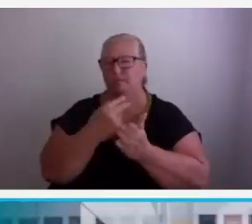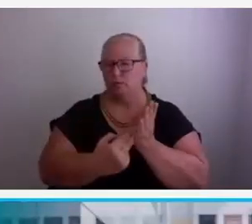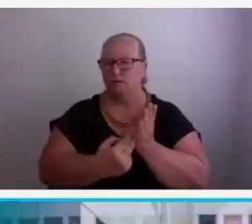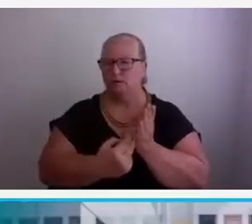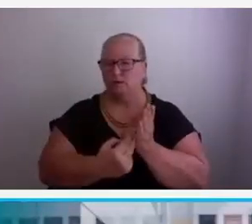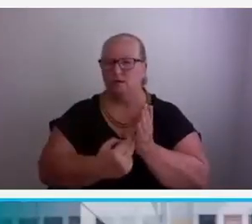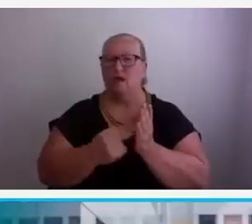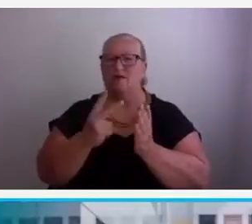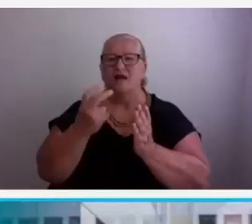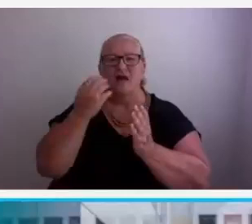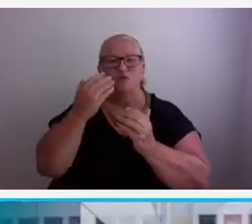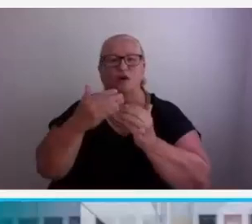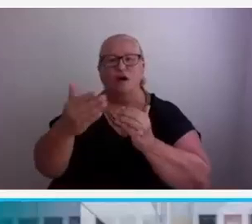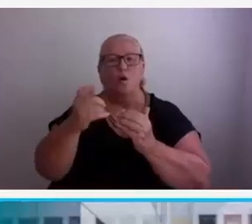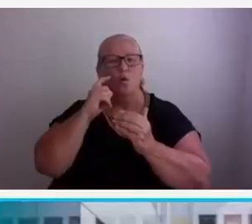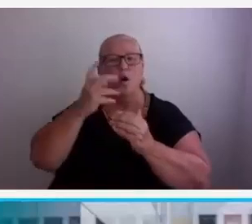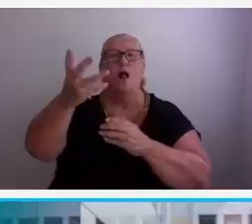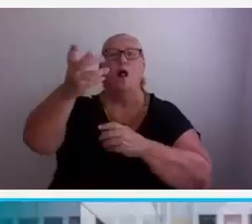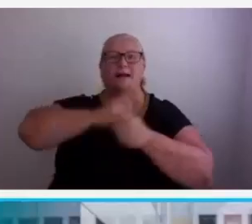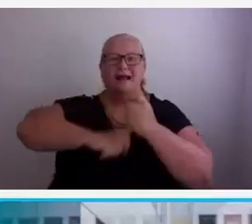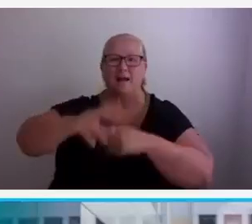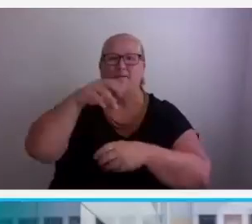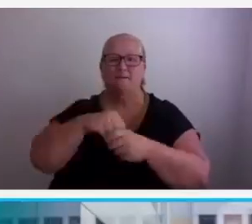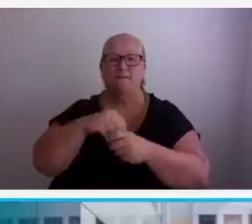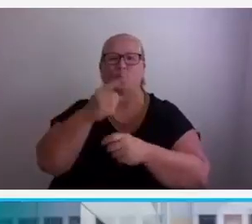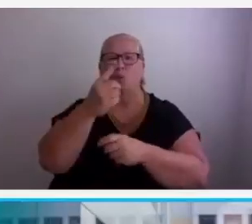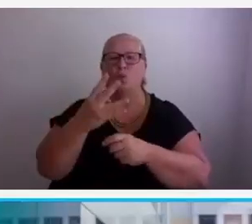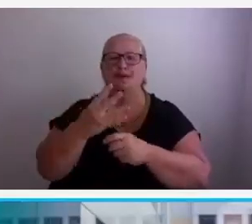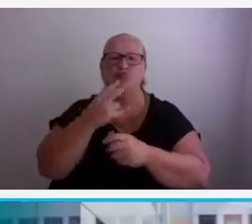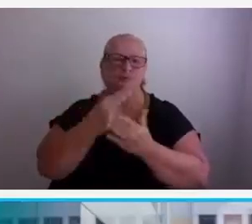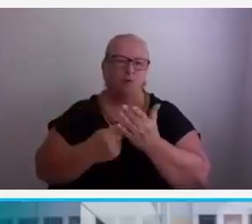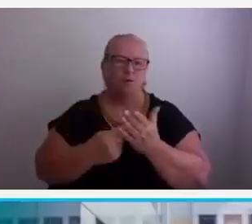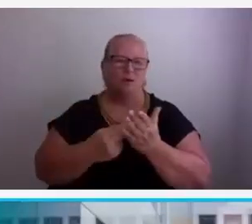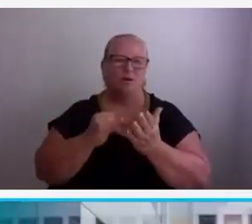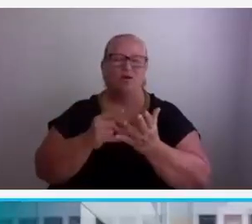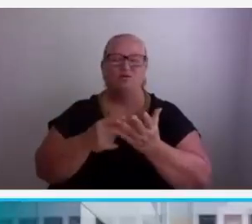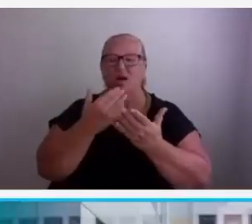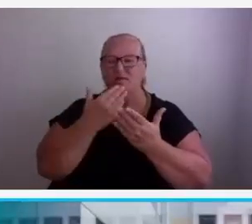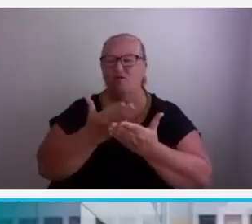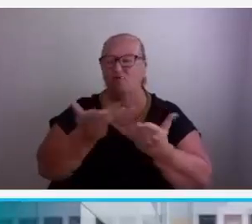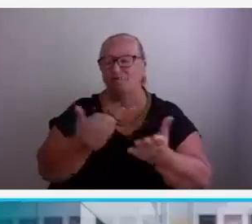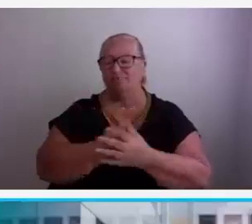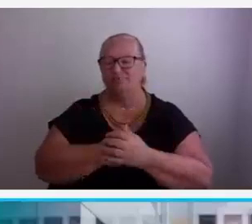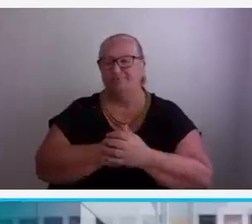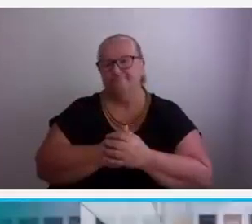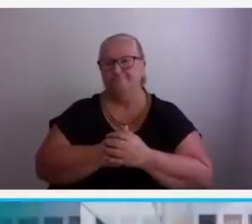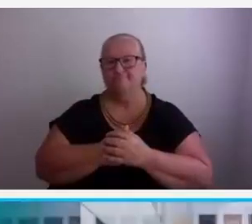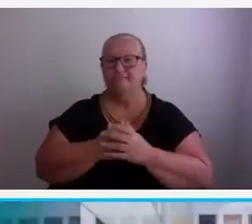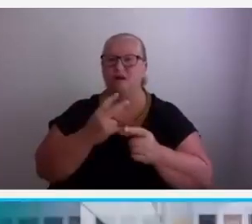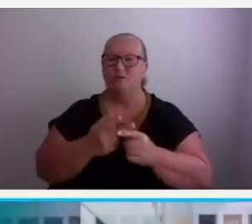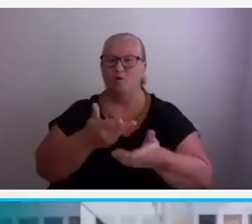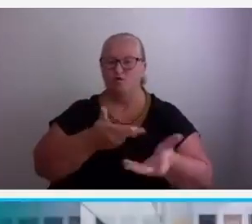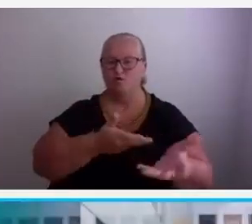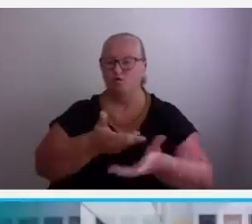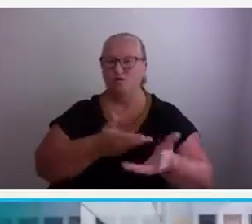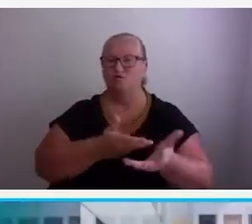forward will be rolled into the quarterly financial report. Thank you. So in terms of consultation sessions we've been doing with the